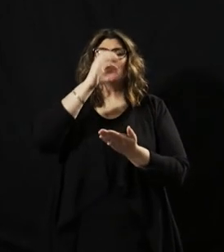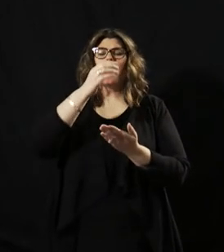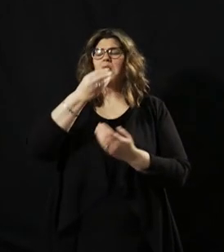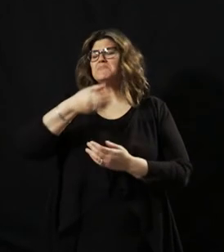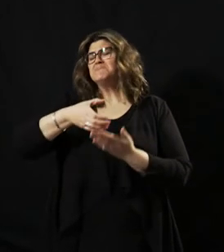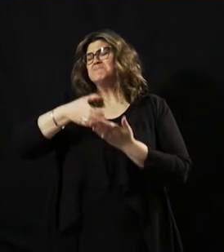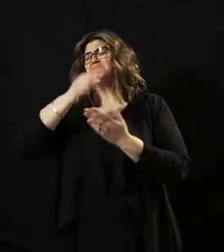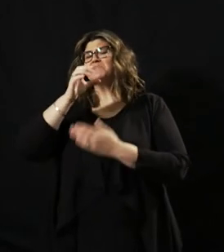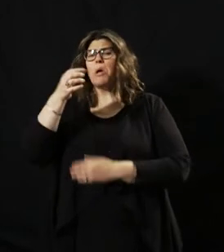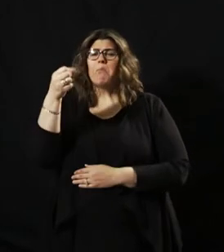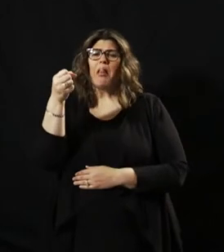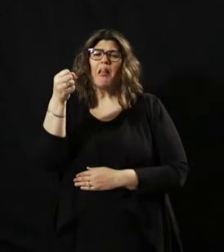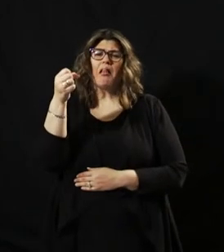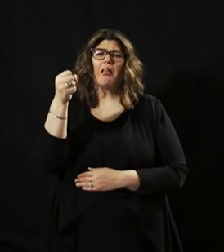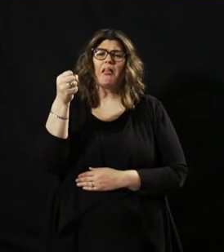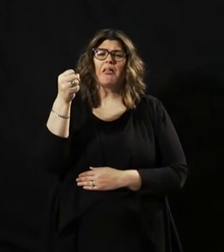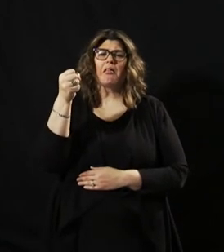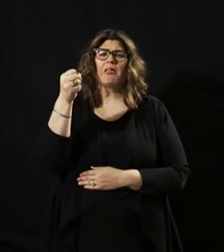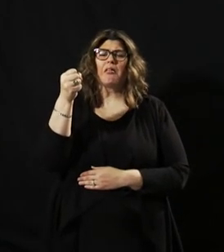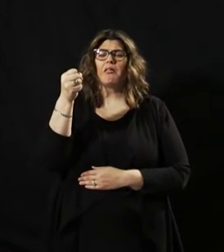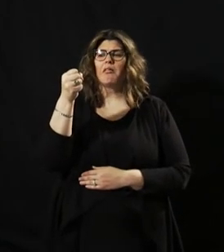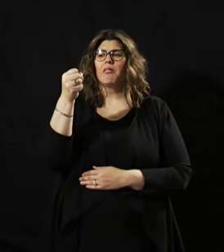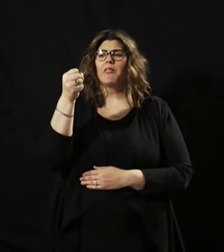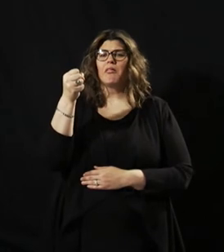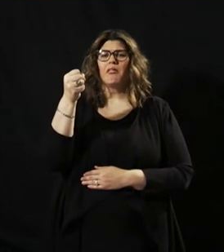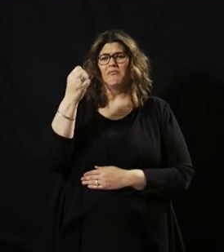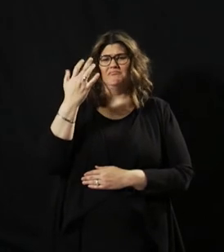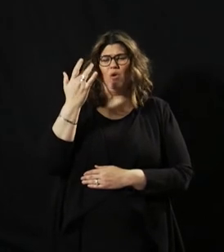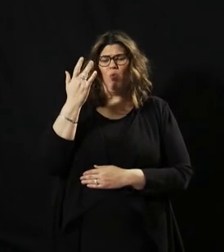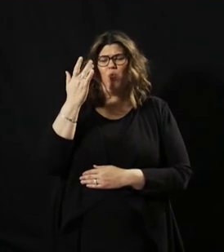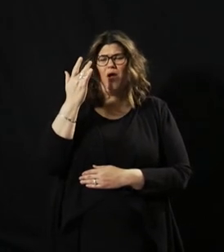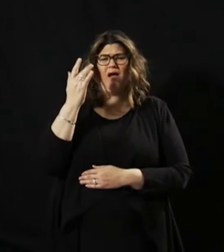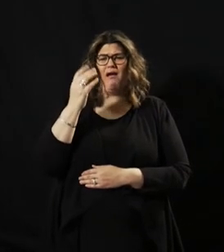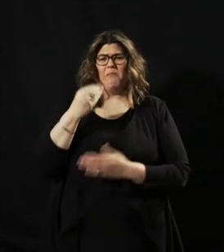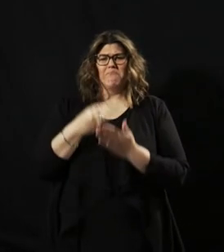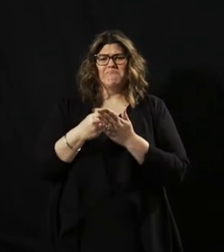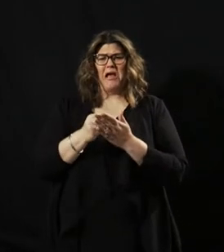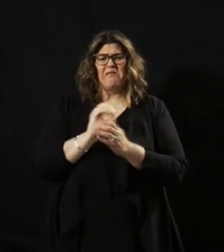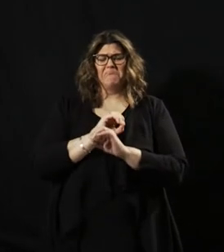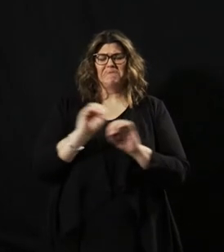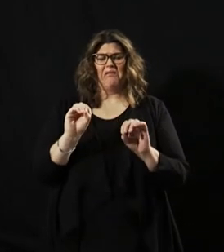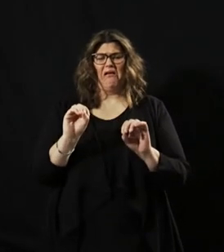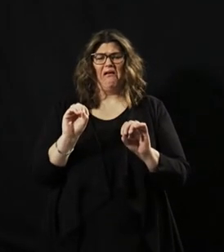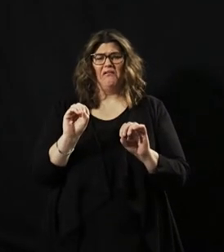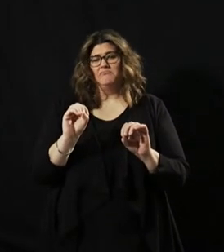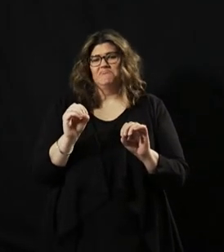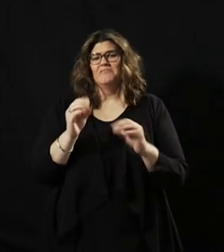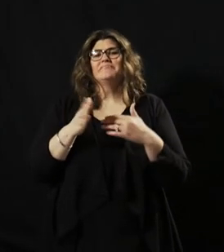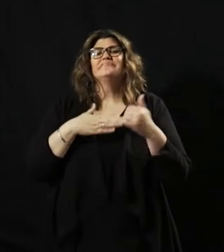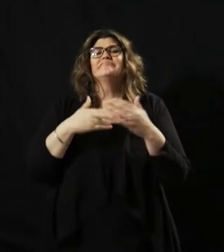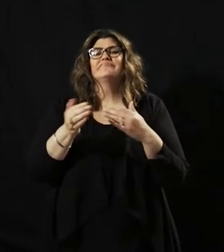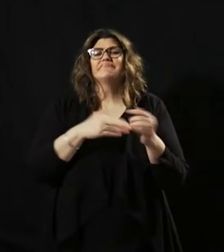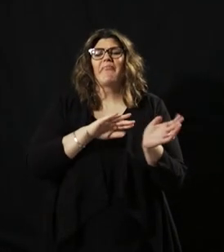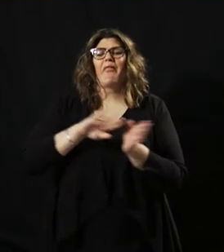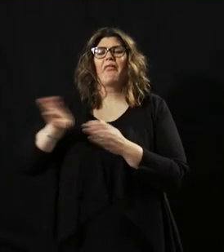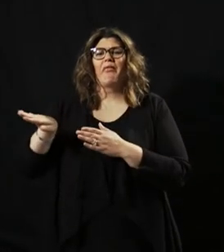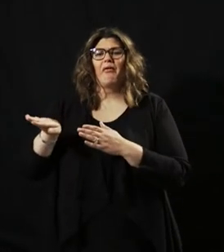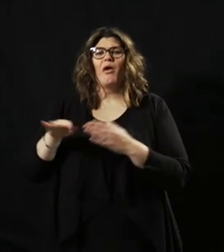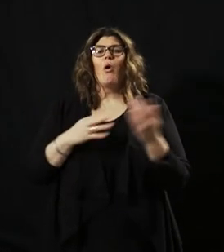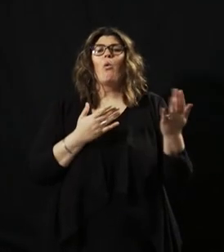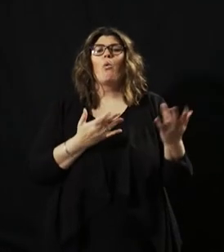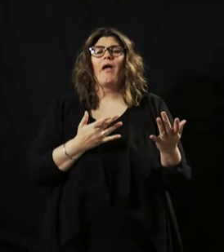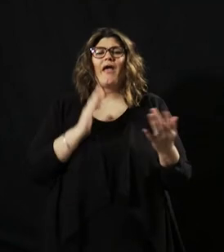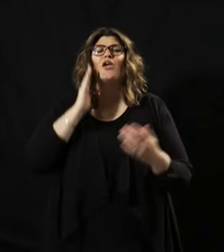milk. Why spend your money for what is not bread, your wages for what fails to